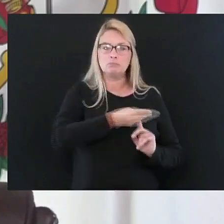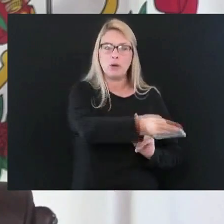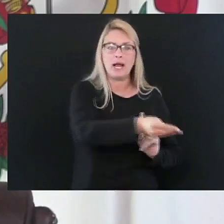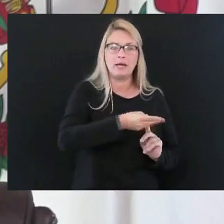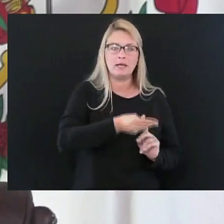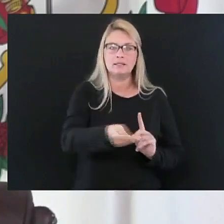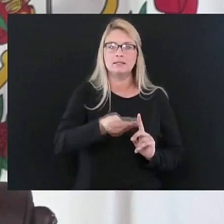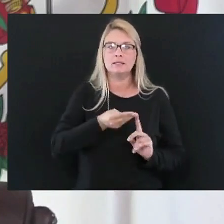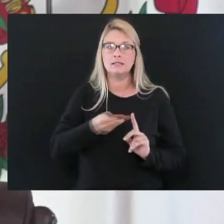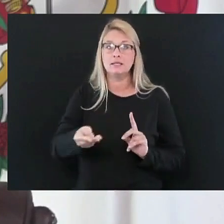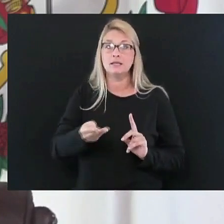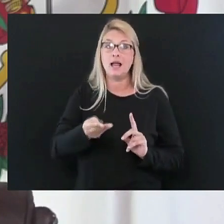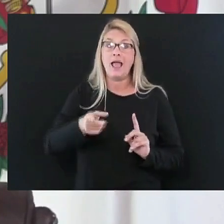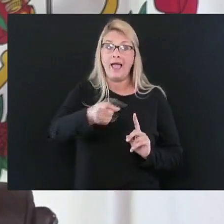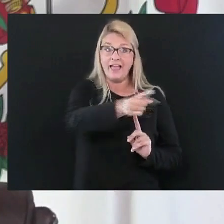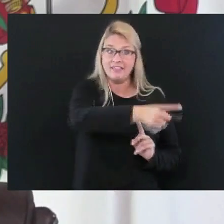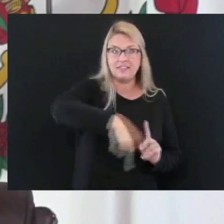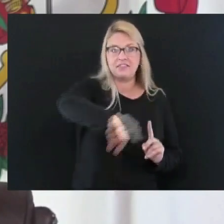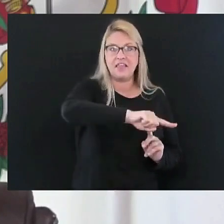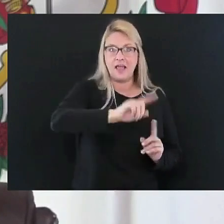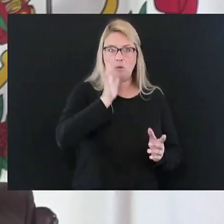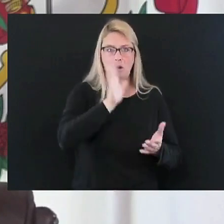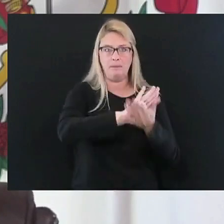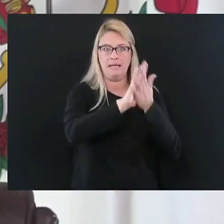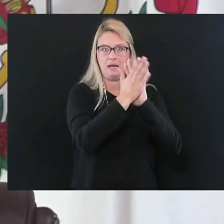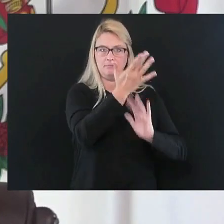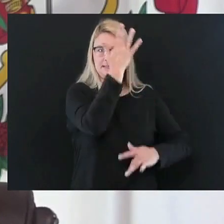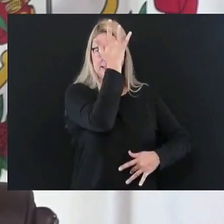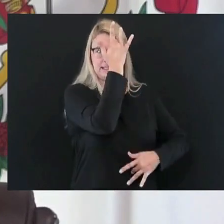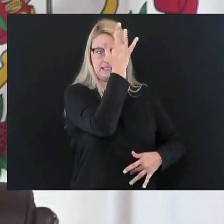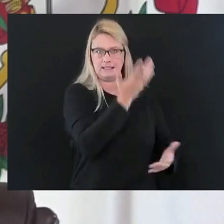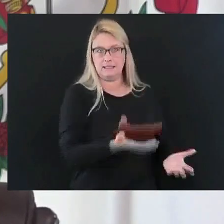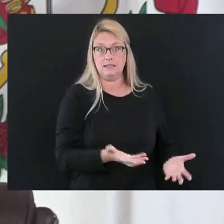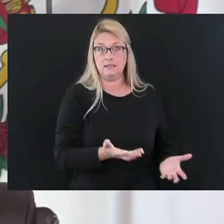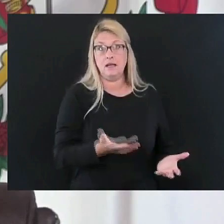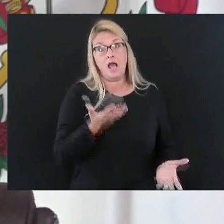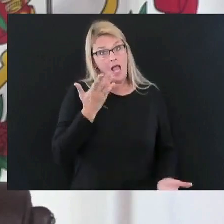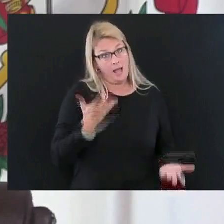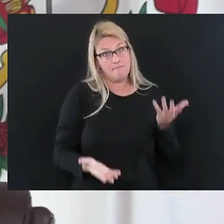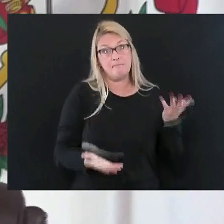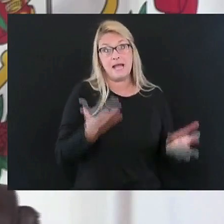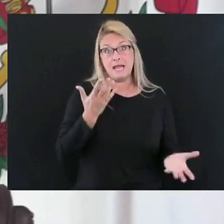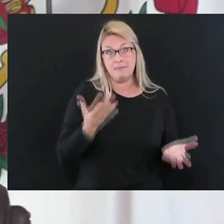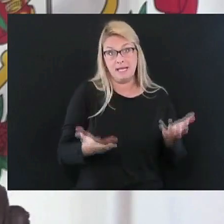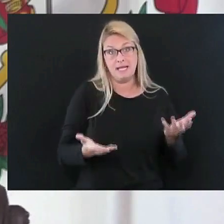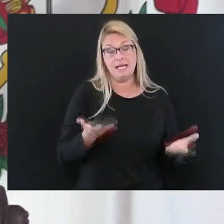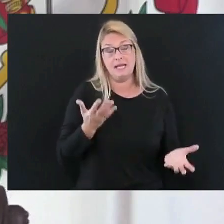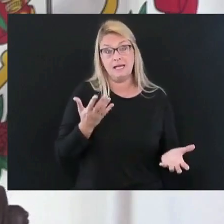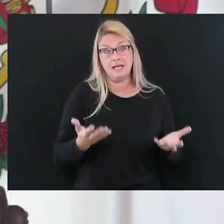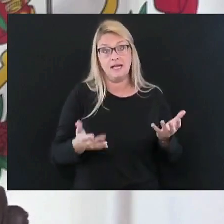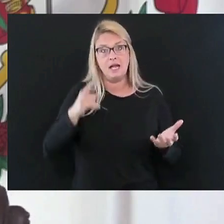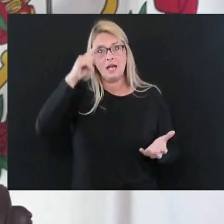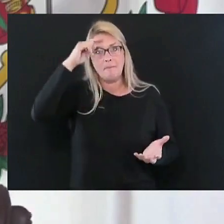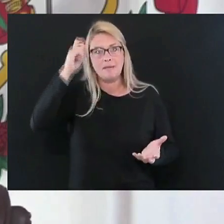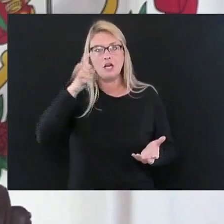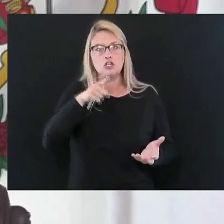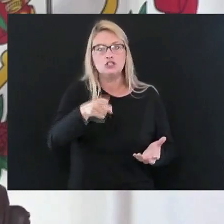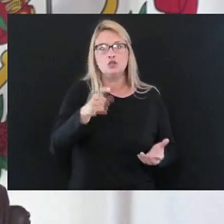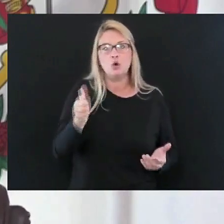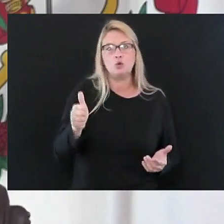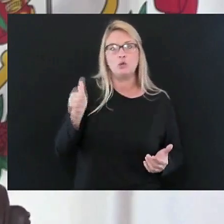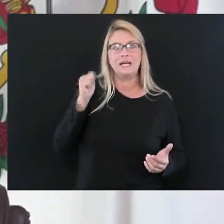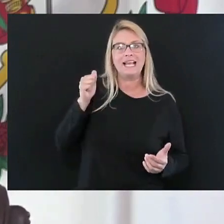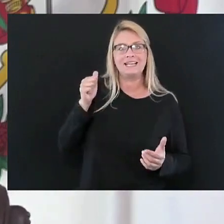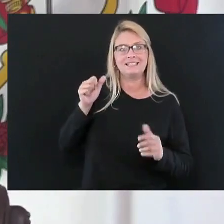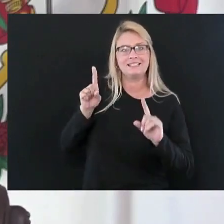probably going to get sick, and the likelihood there could very well be, because you are reluctant to